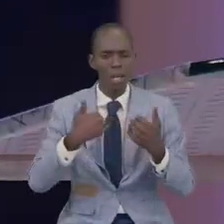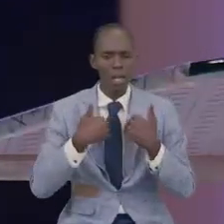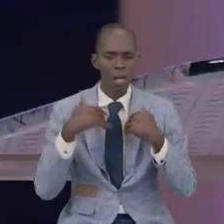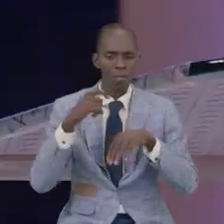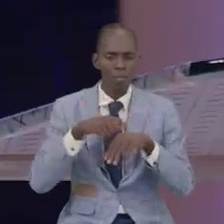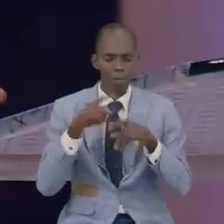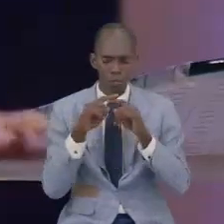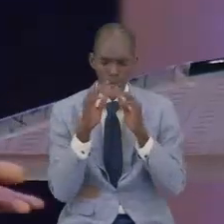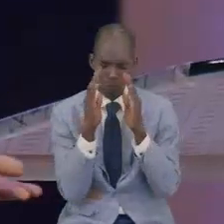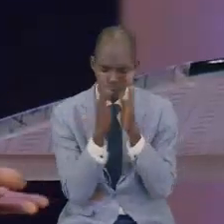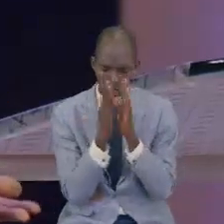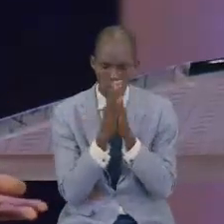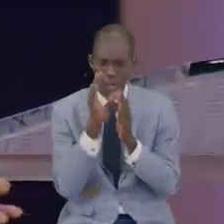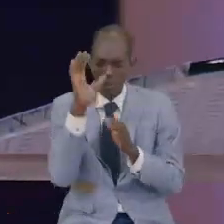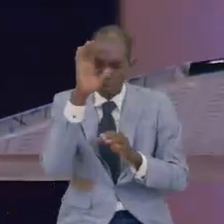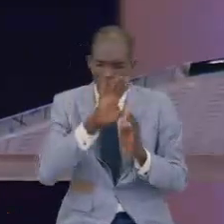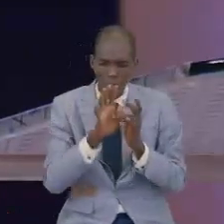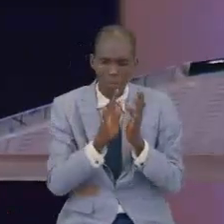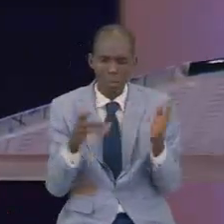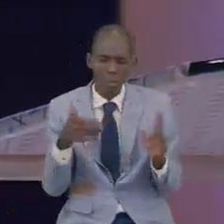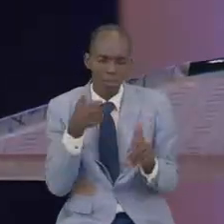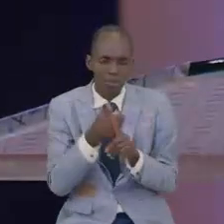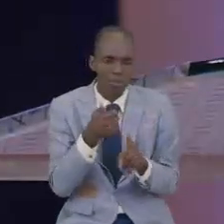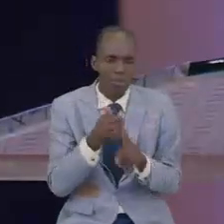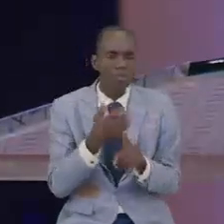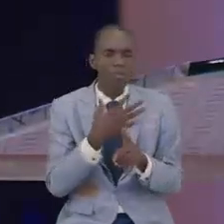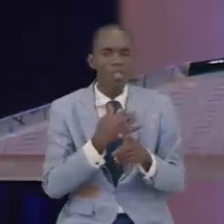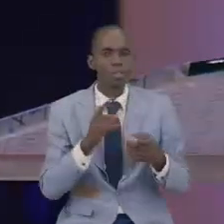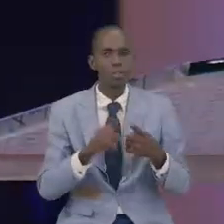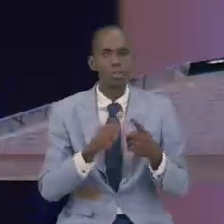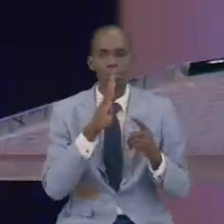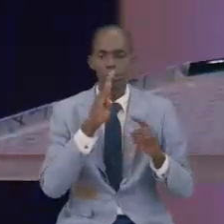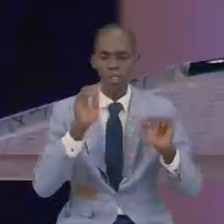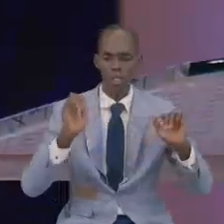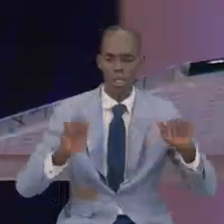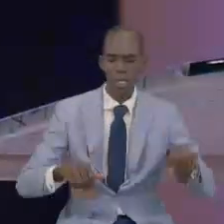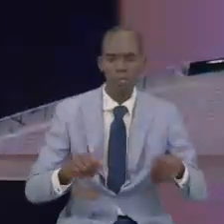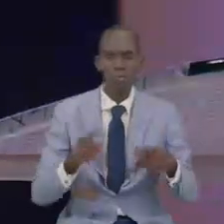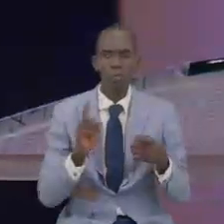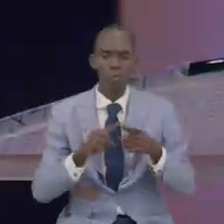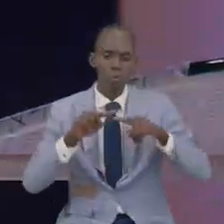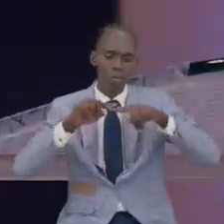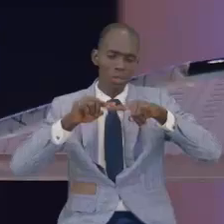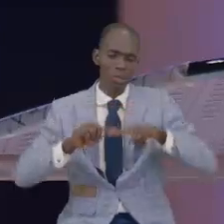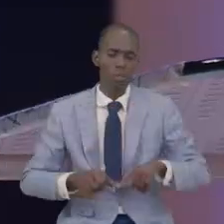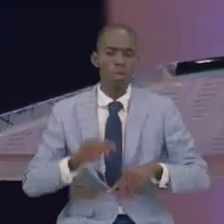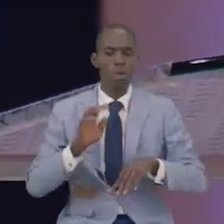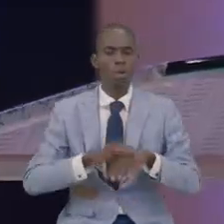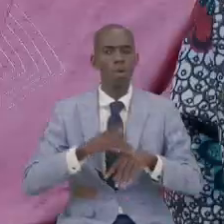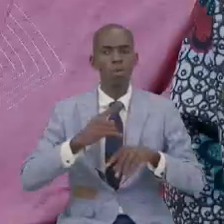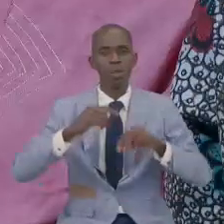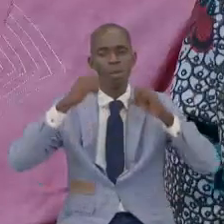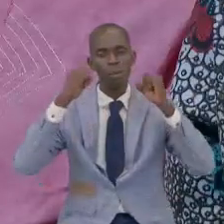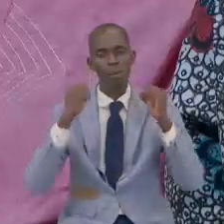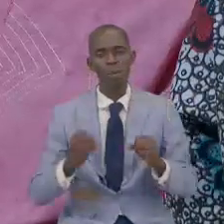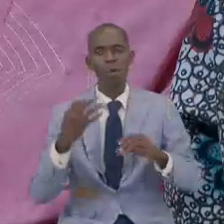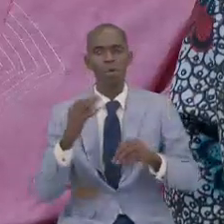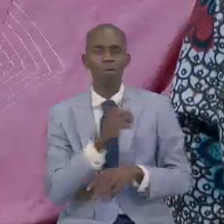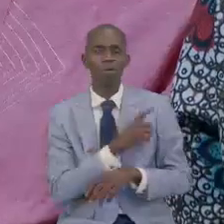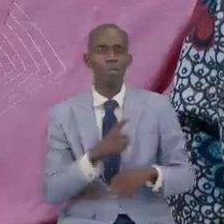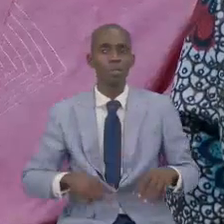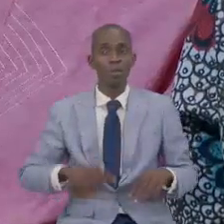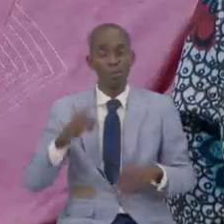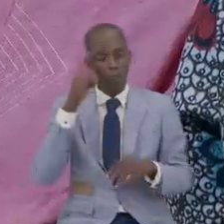scriptures by themselves, and time apart to be able to lean upon the power of the Lord. As for these